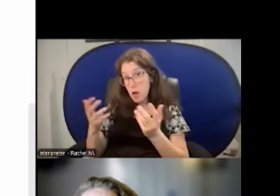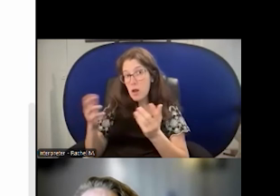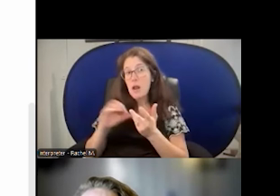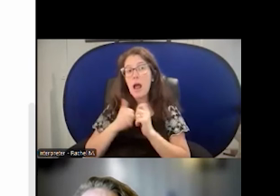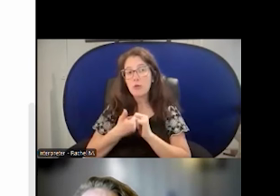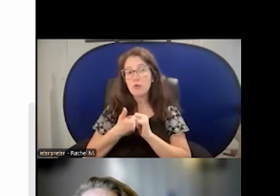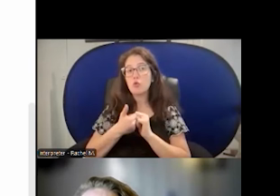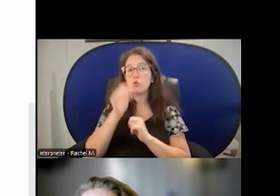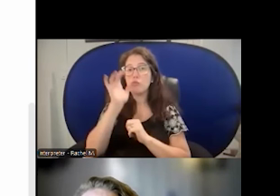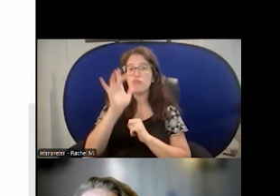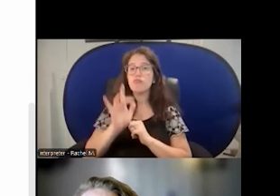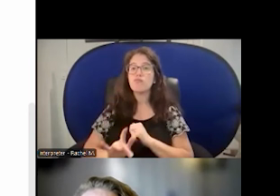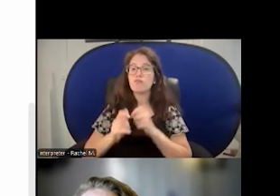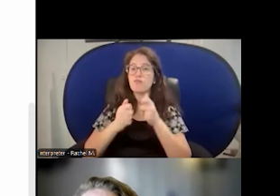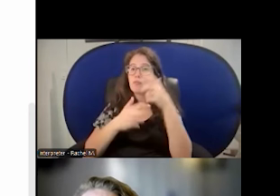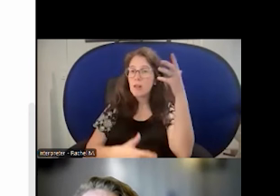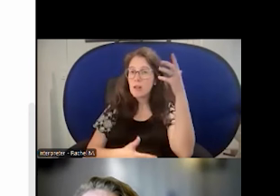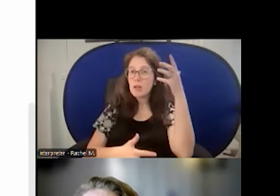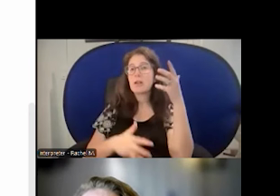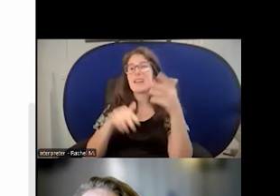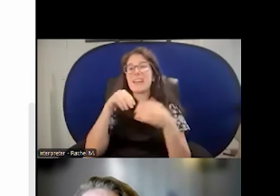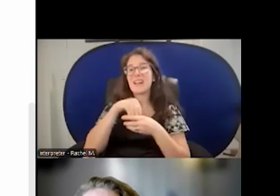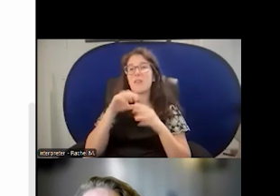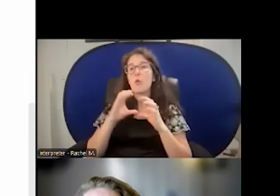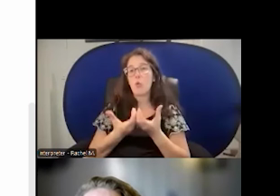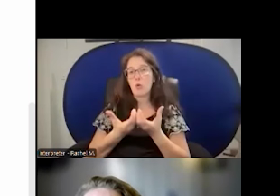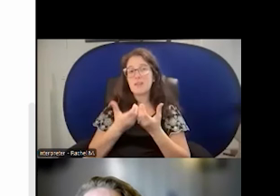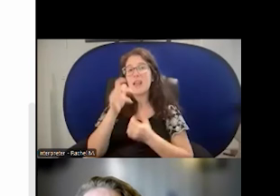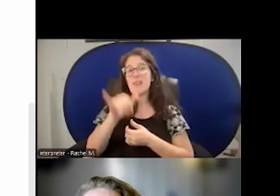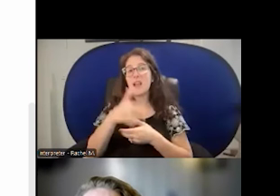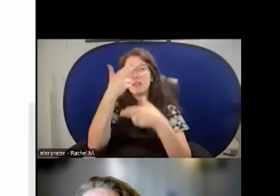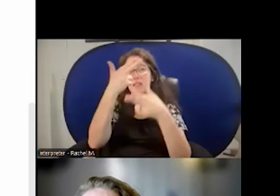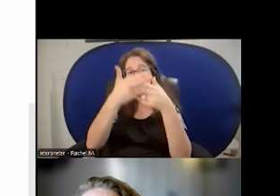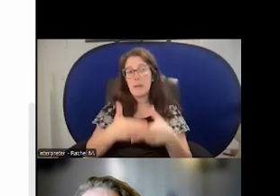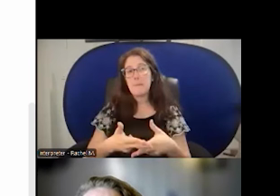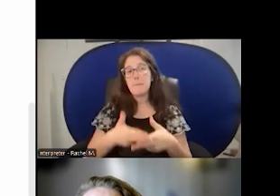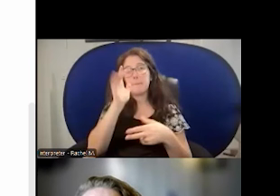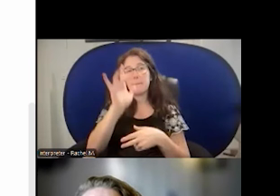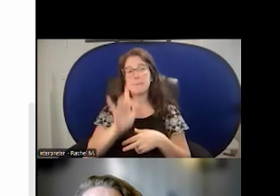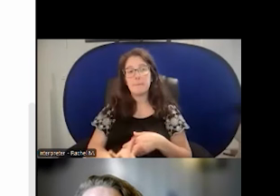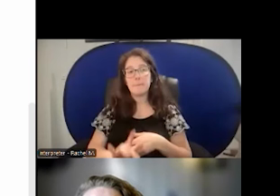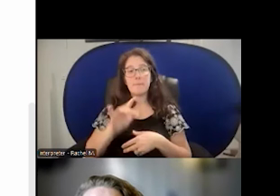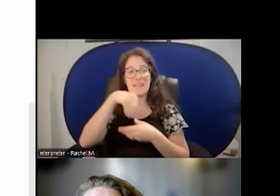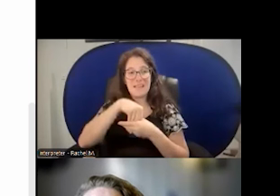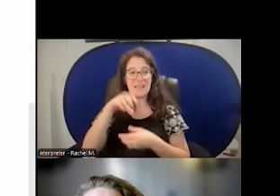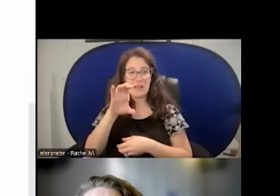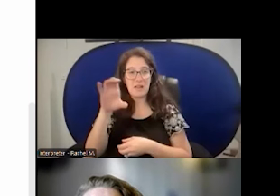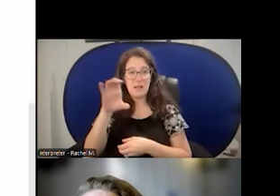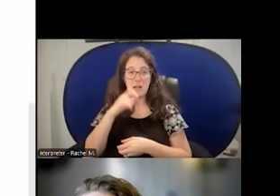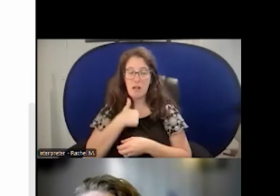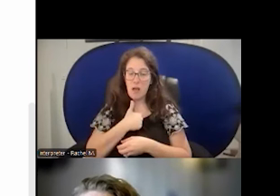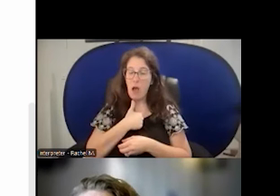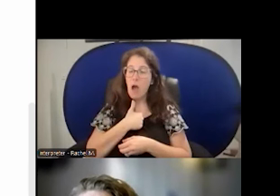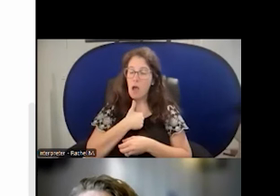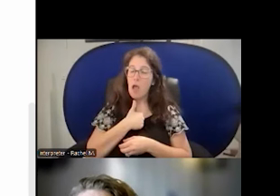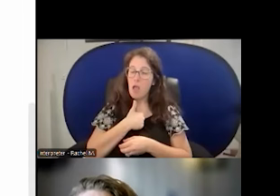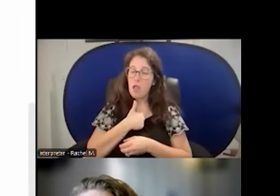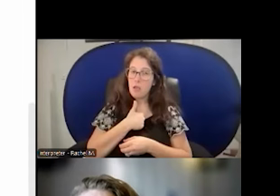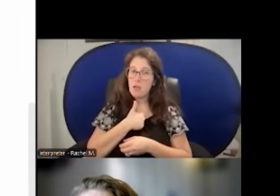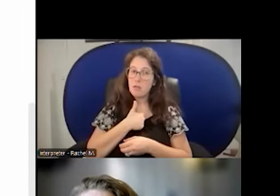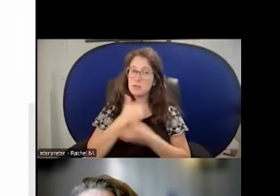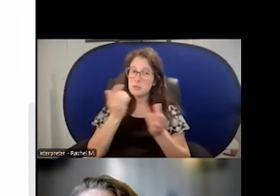your course navigation menu inside of Canvas. I highly suggest that you drill down through the